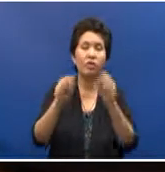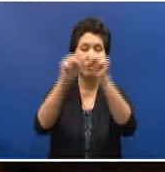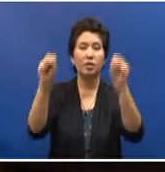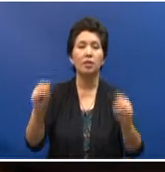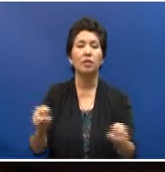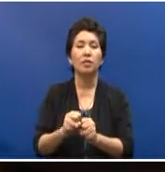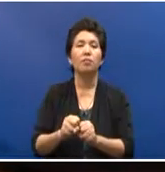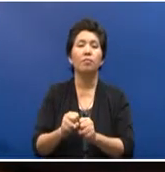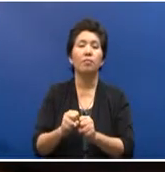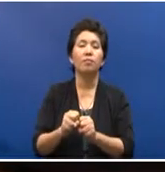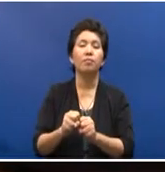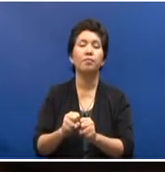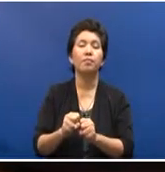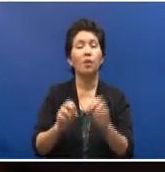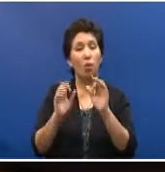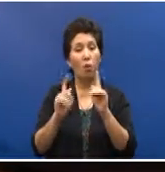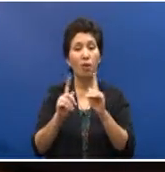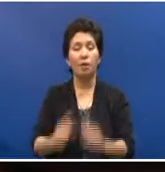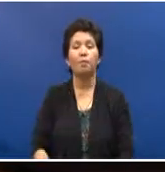previously.